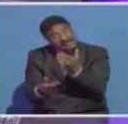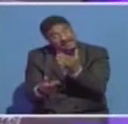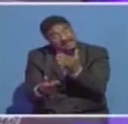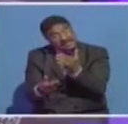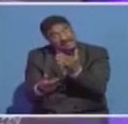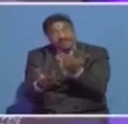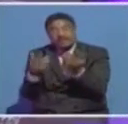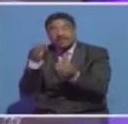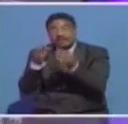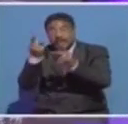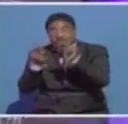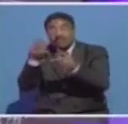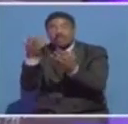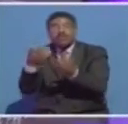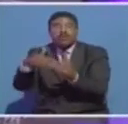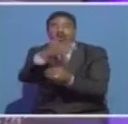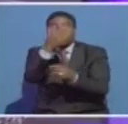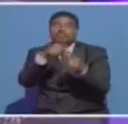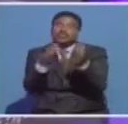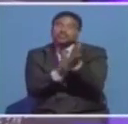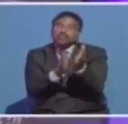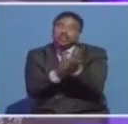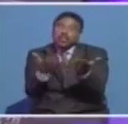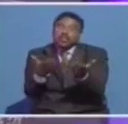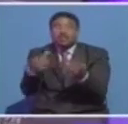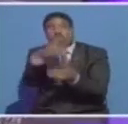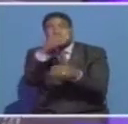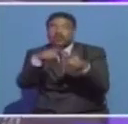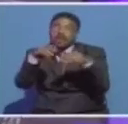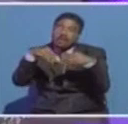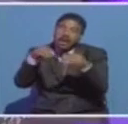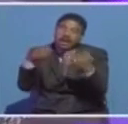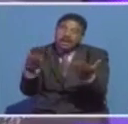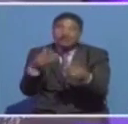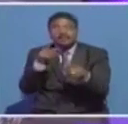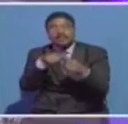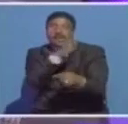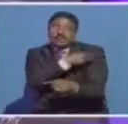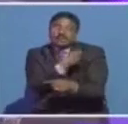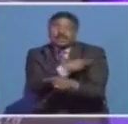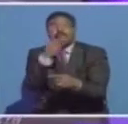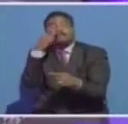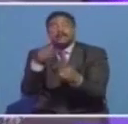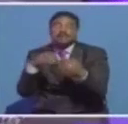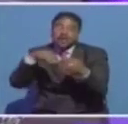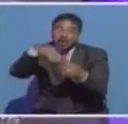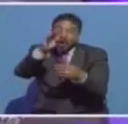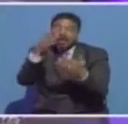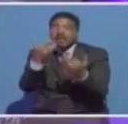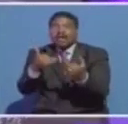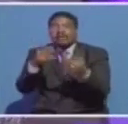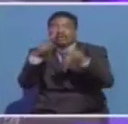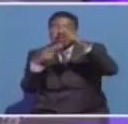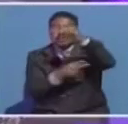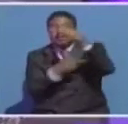children cross to go to school, people cross to go to the market, they cross to go to the hospital and all that. So again, it's about planning, which